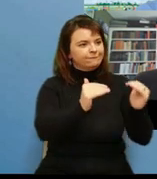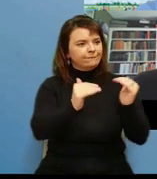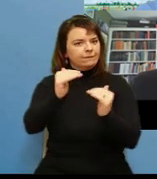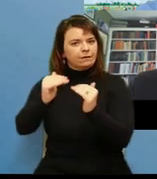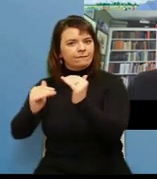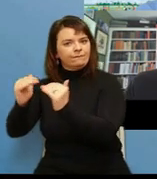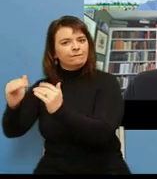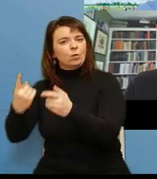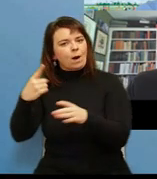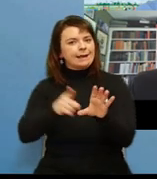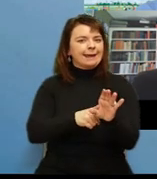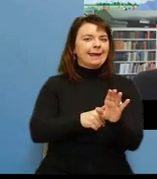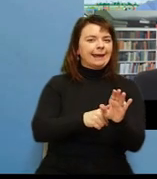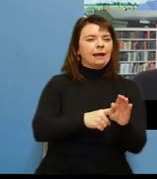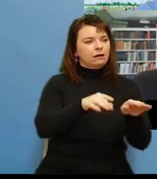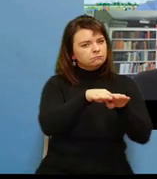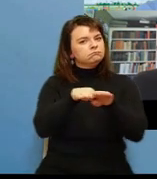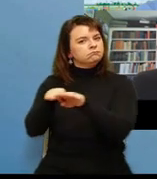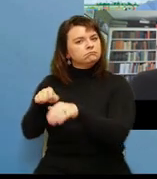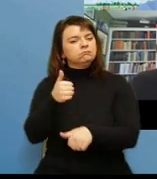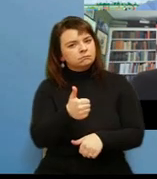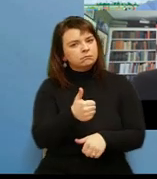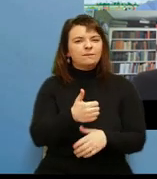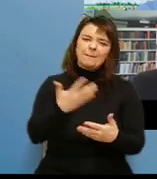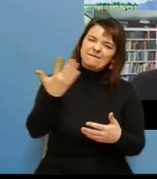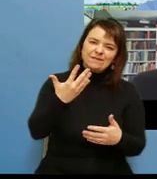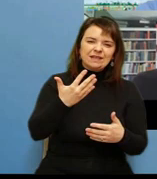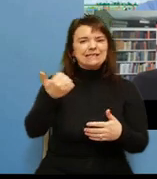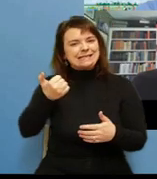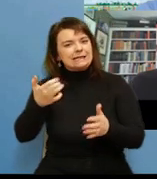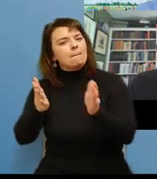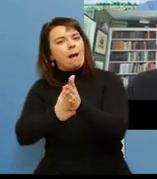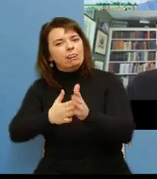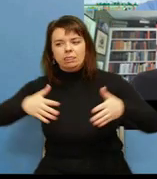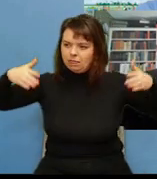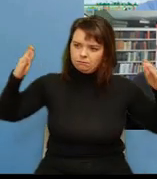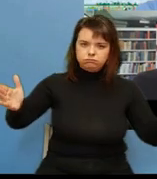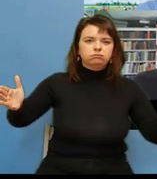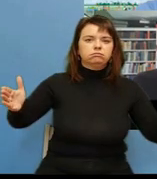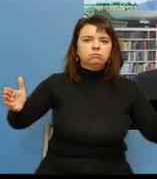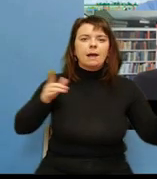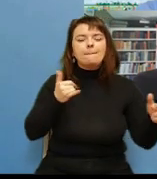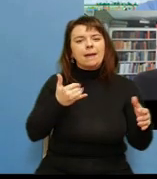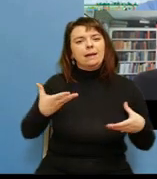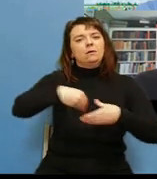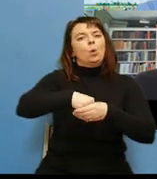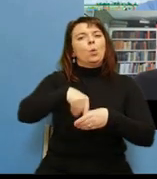said, and address hopefully 100% maybe in 15 or 16 months. So maybe we can include that in the